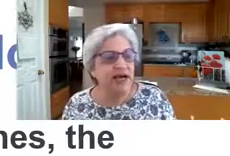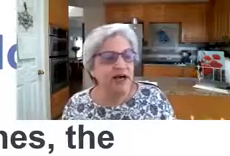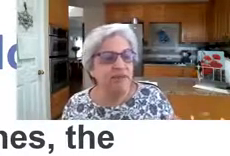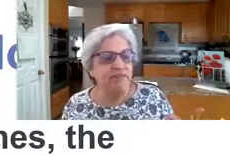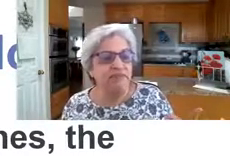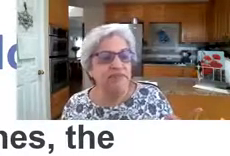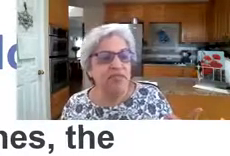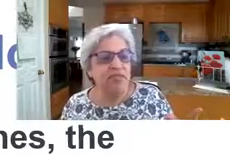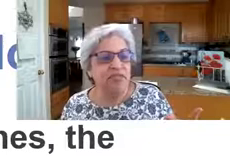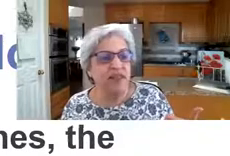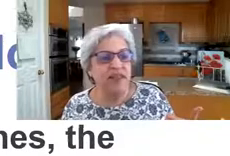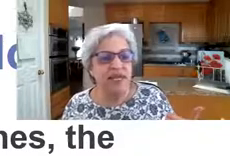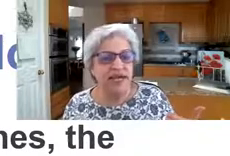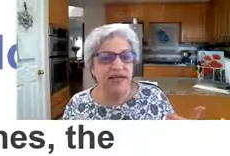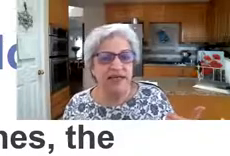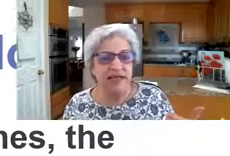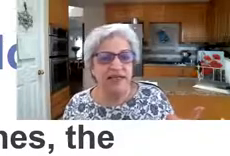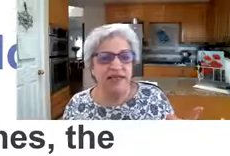And